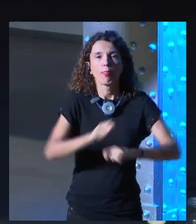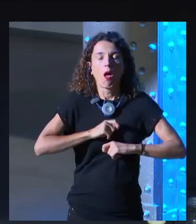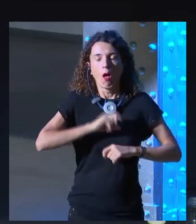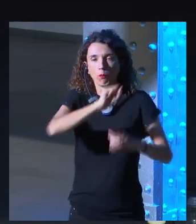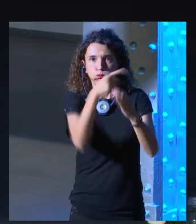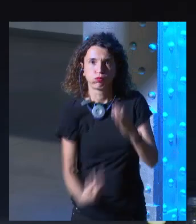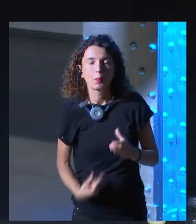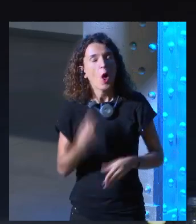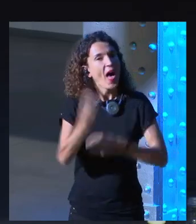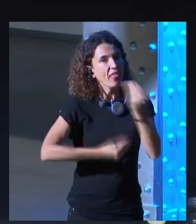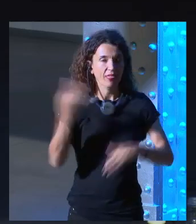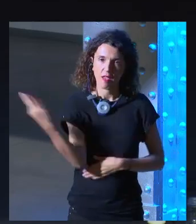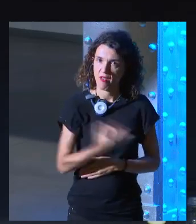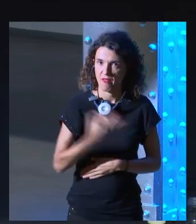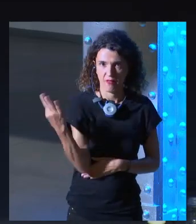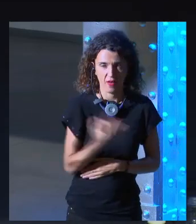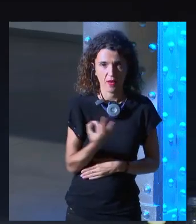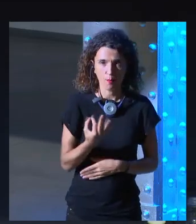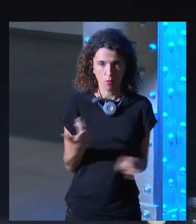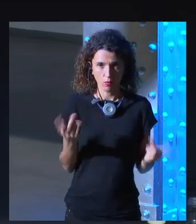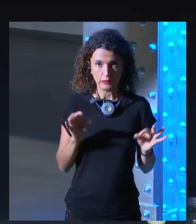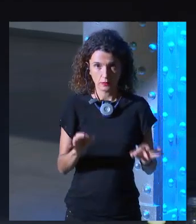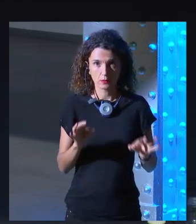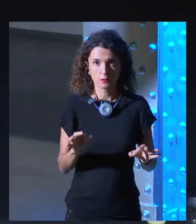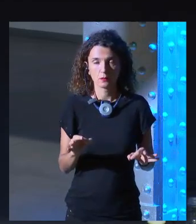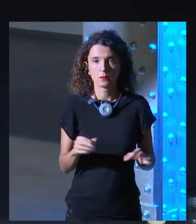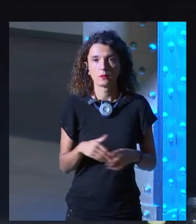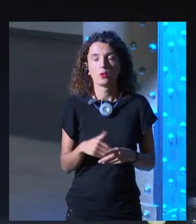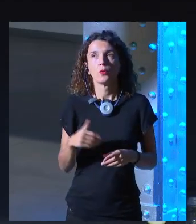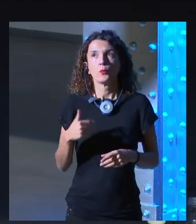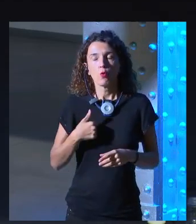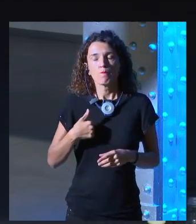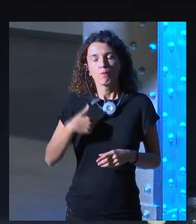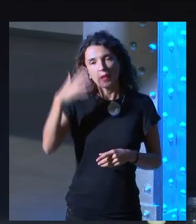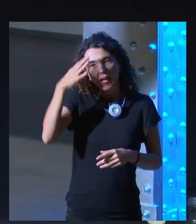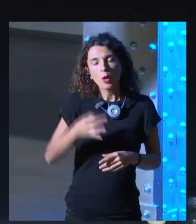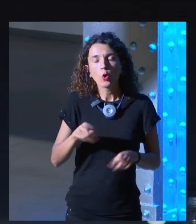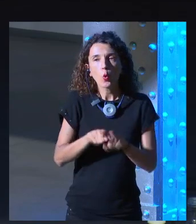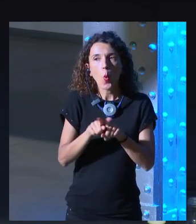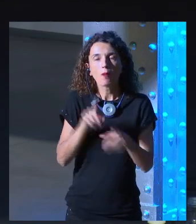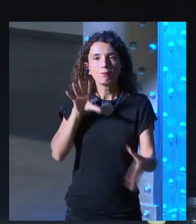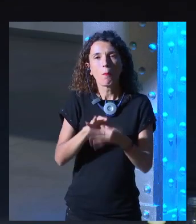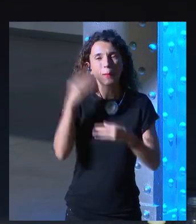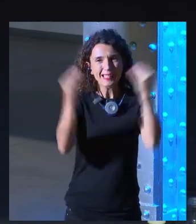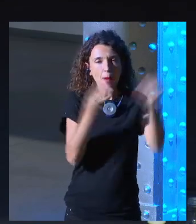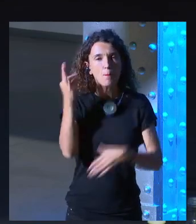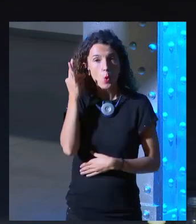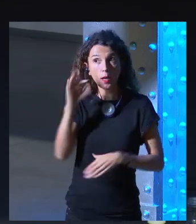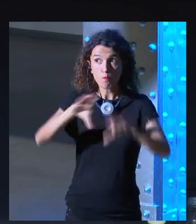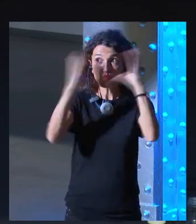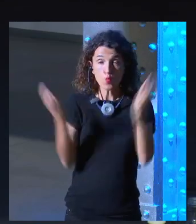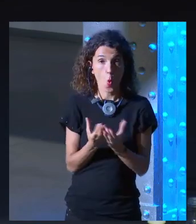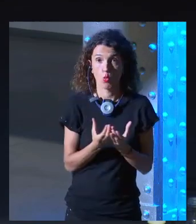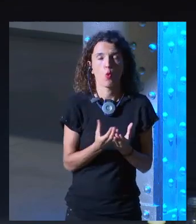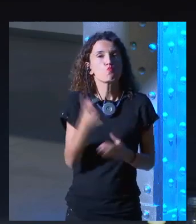it. And part of that, I think, is thinking about women, because across the world, women are historically and